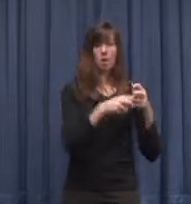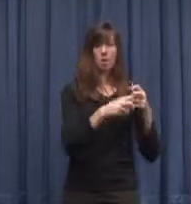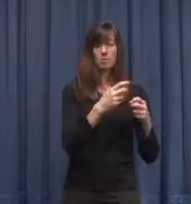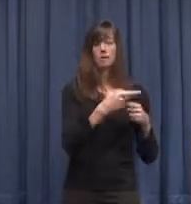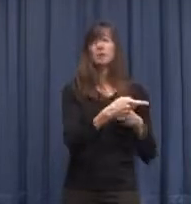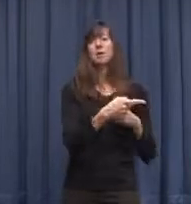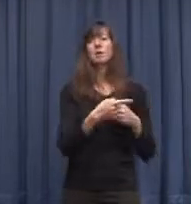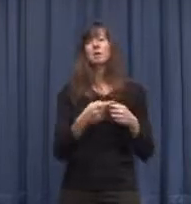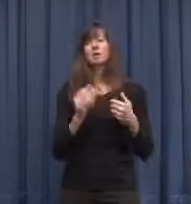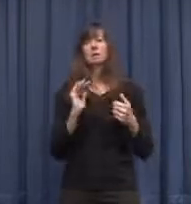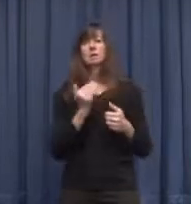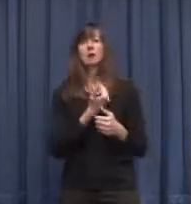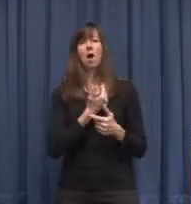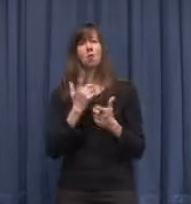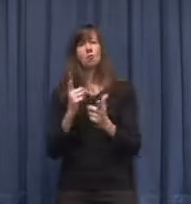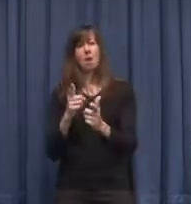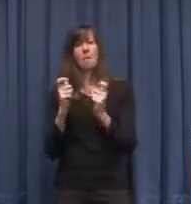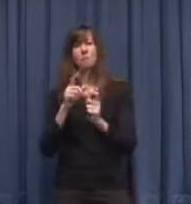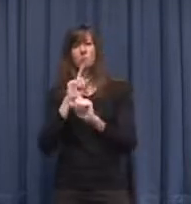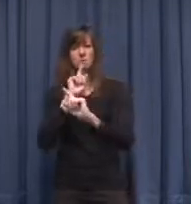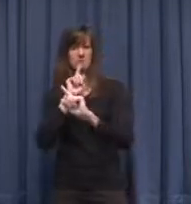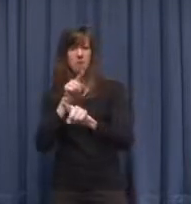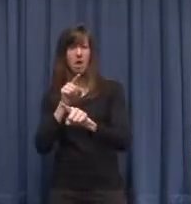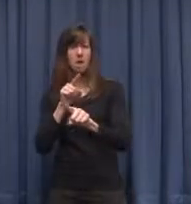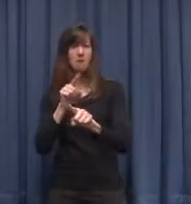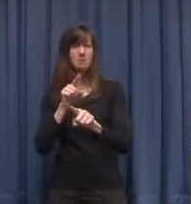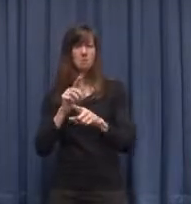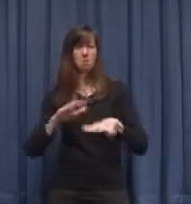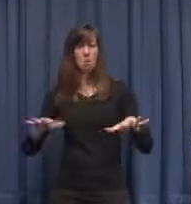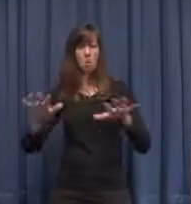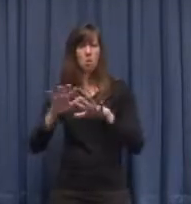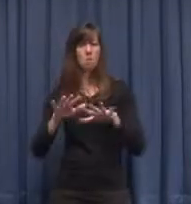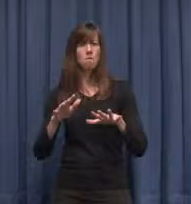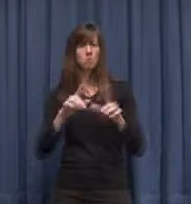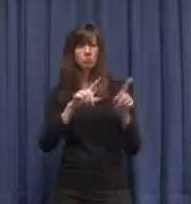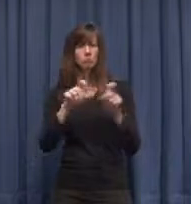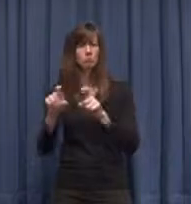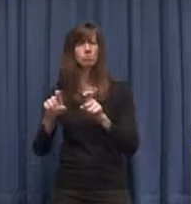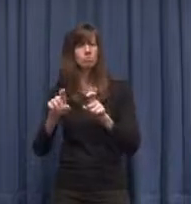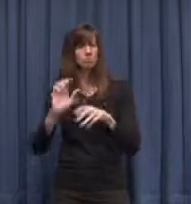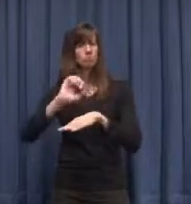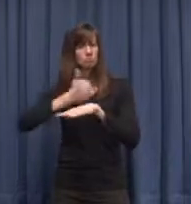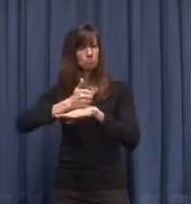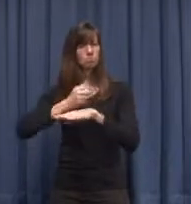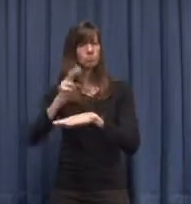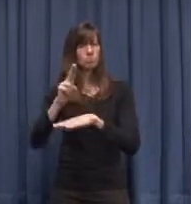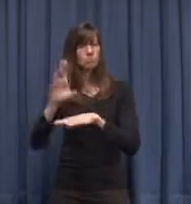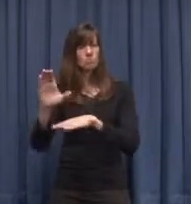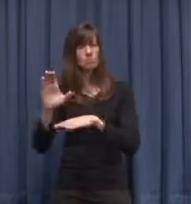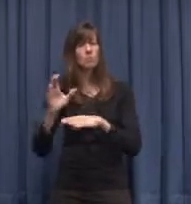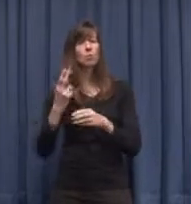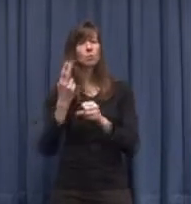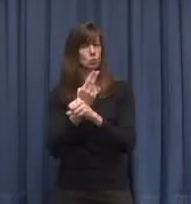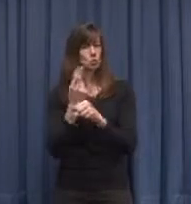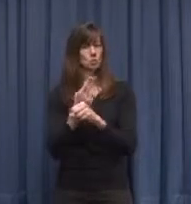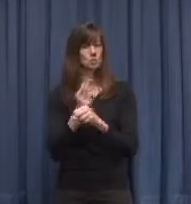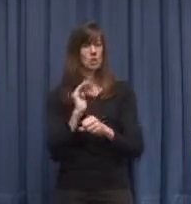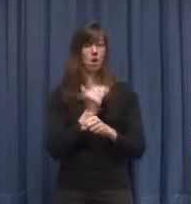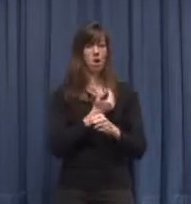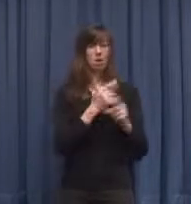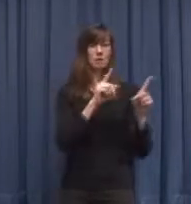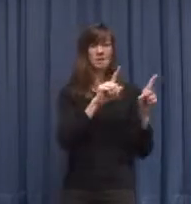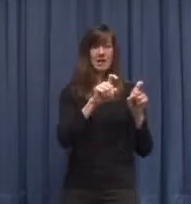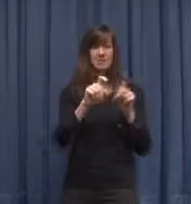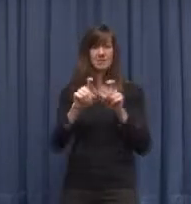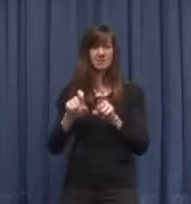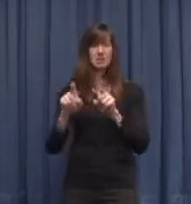plan overall throughout the county remains in place. We are still very much using the tests we're doing to